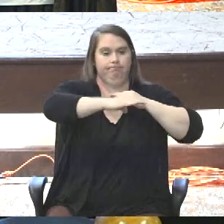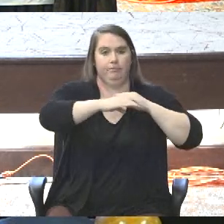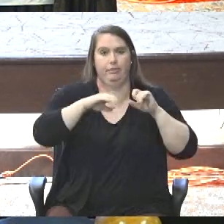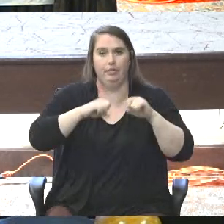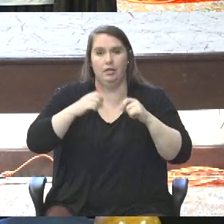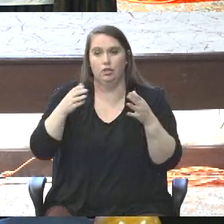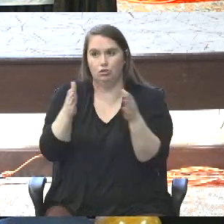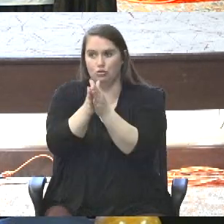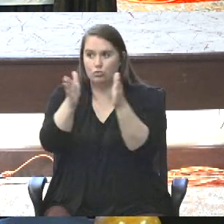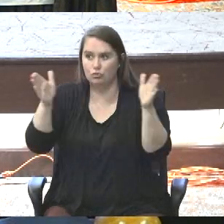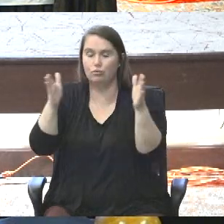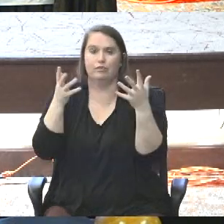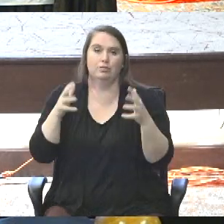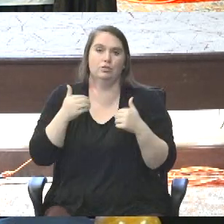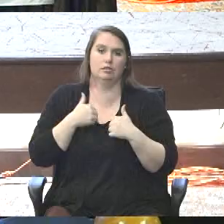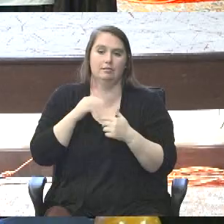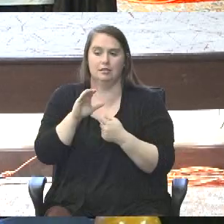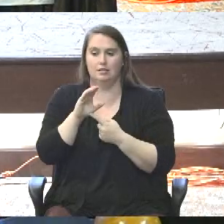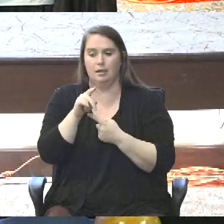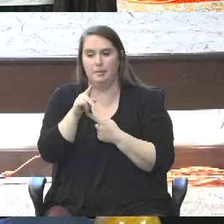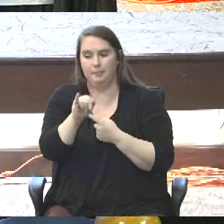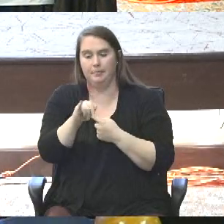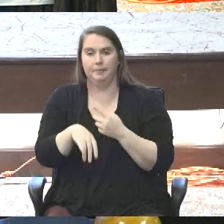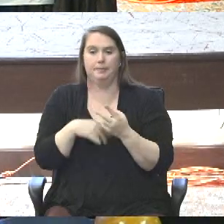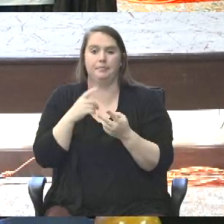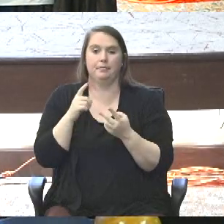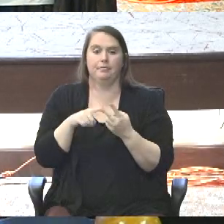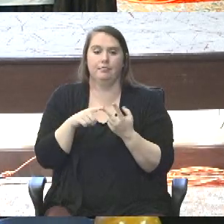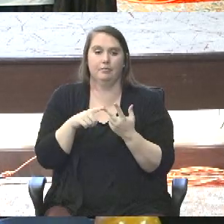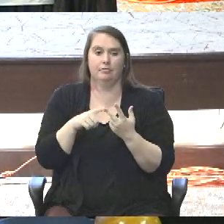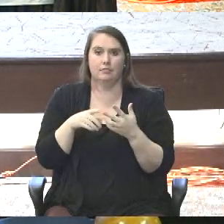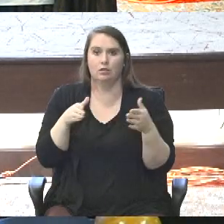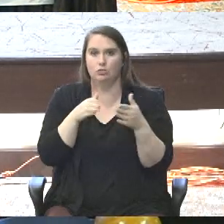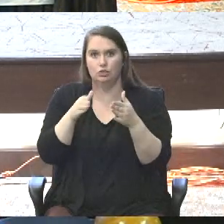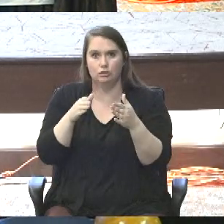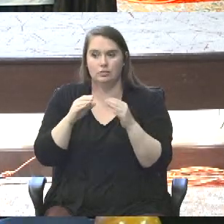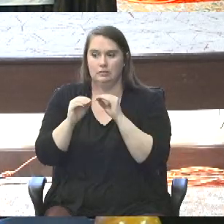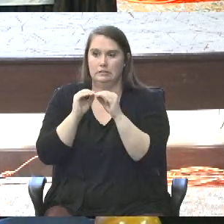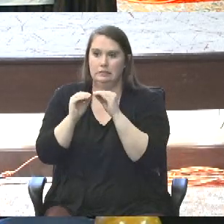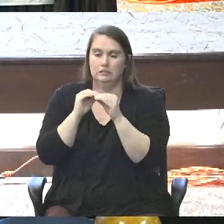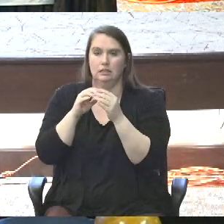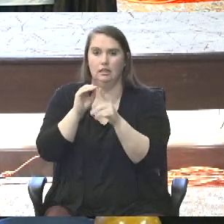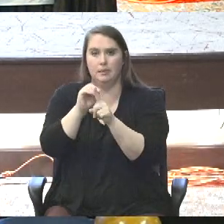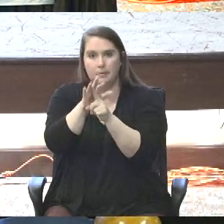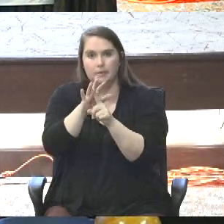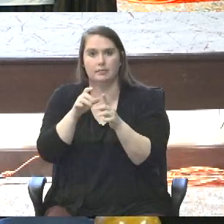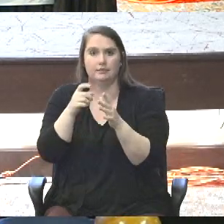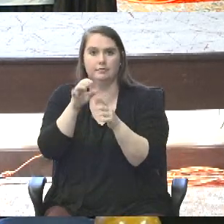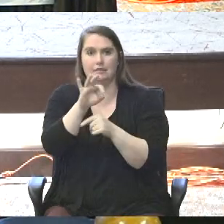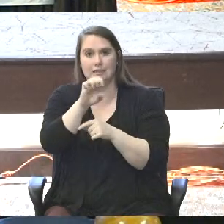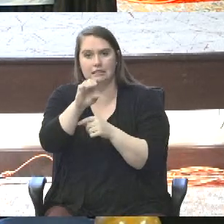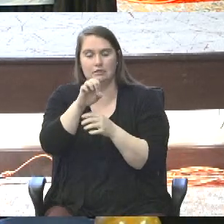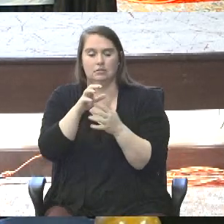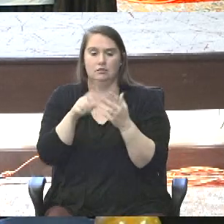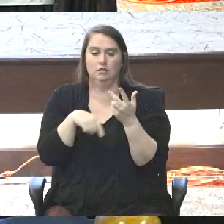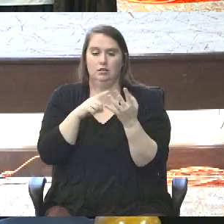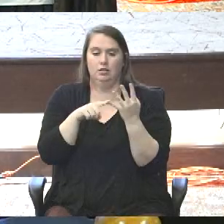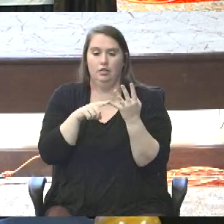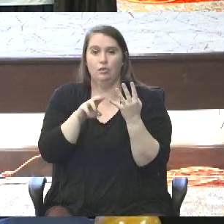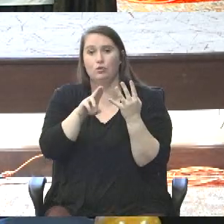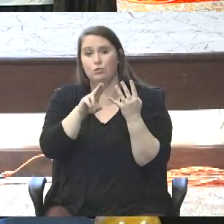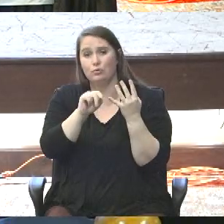that we take out of, we've got CIP leverage that we use, we started a street fee, we've got impact fees, utility